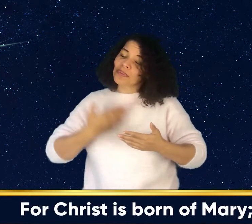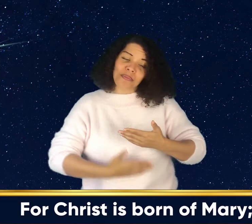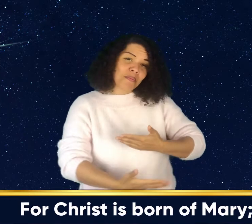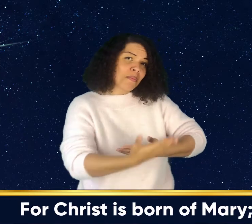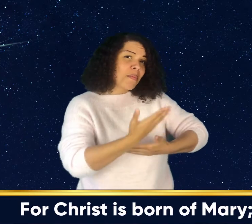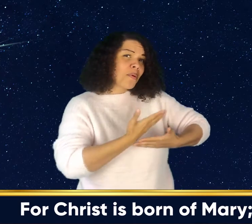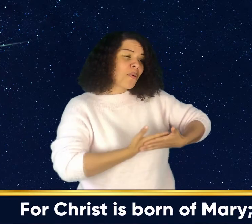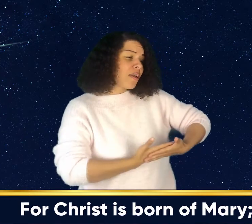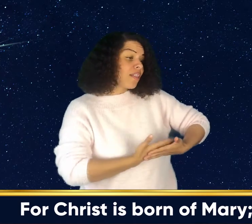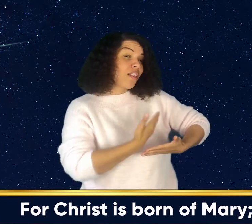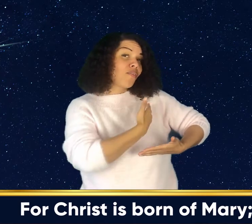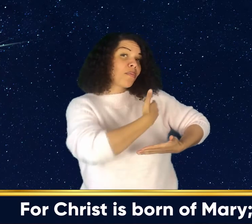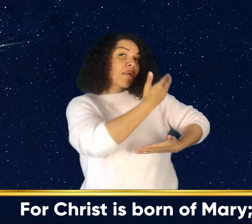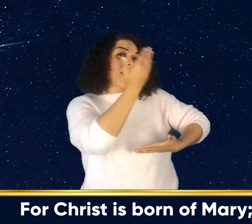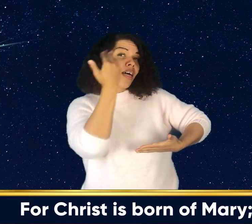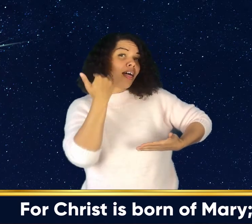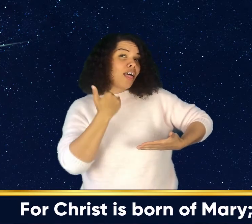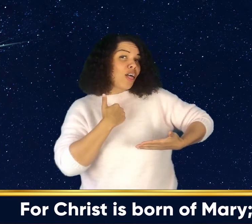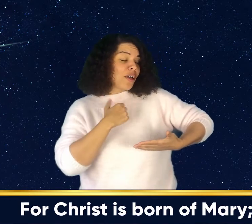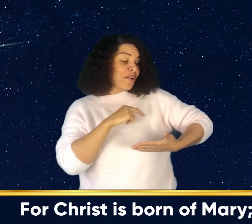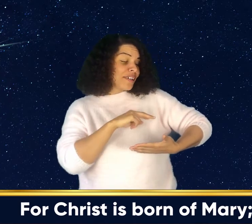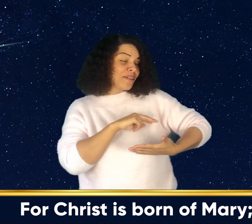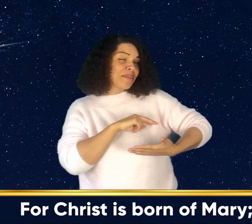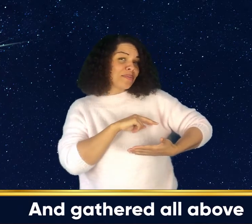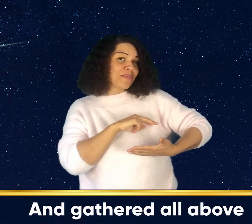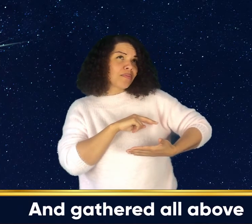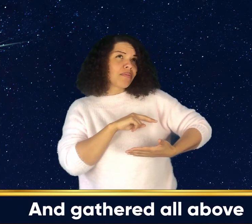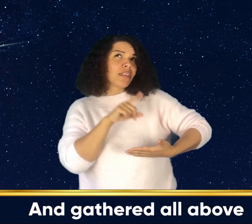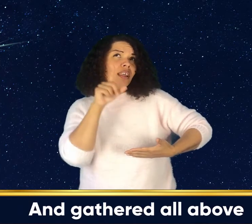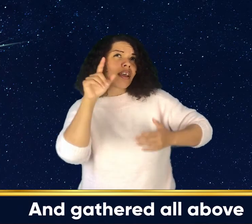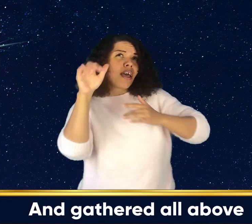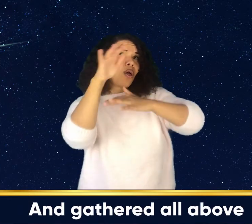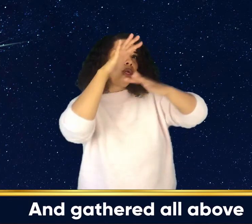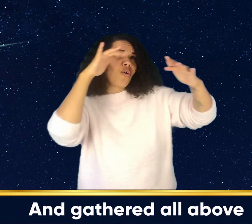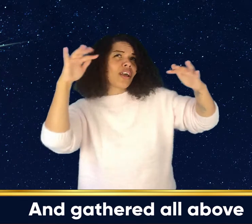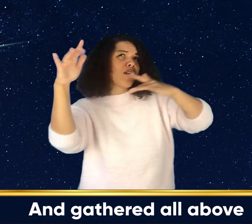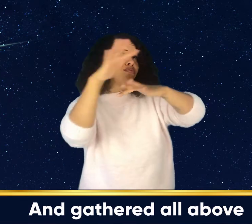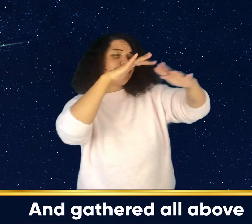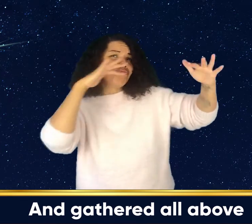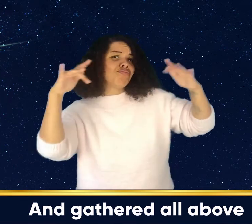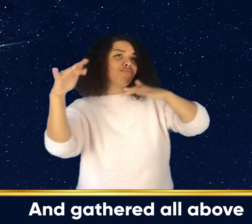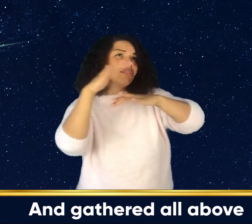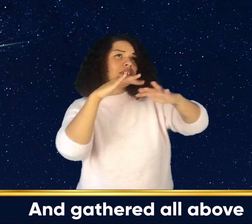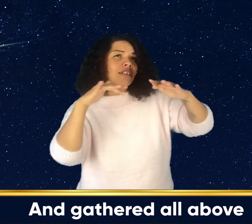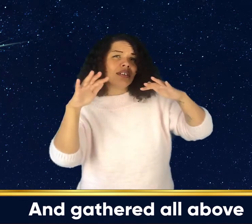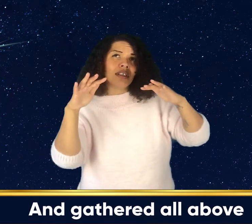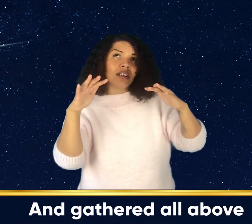Christ is born of Mary and gathered all